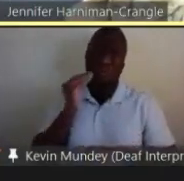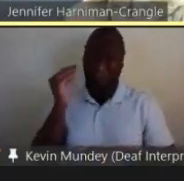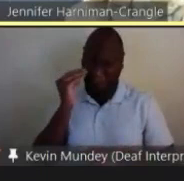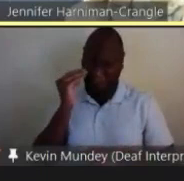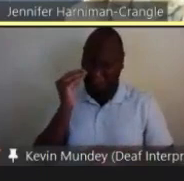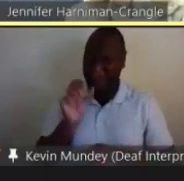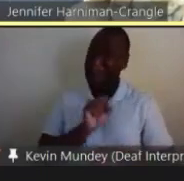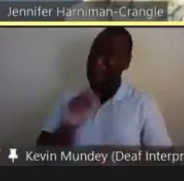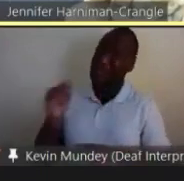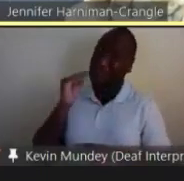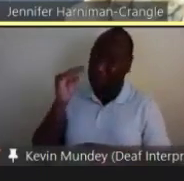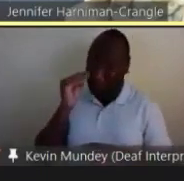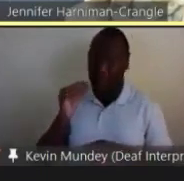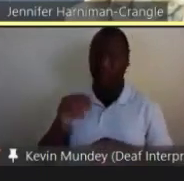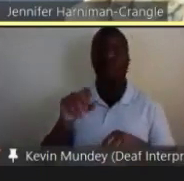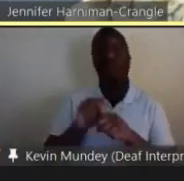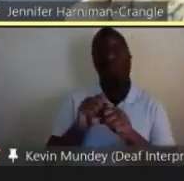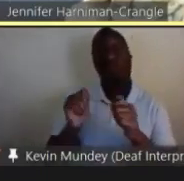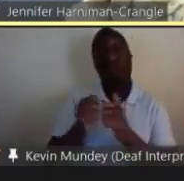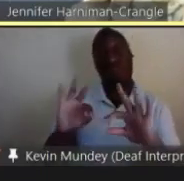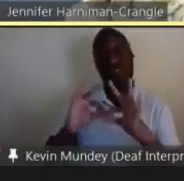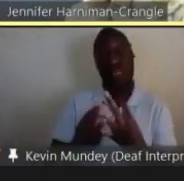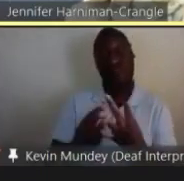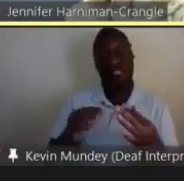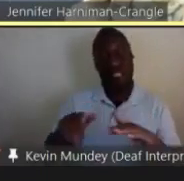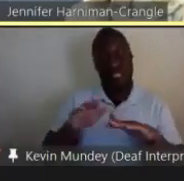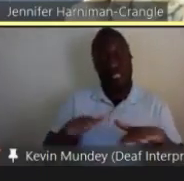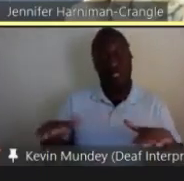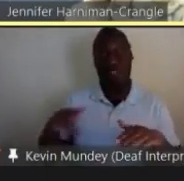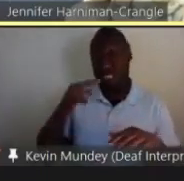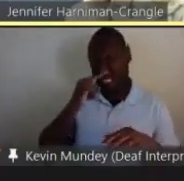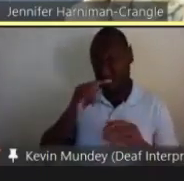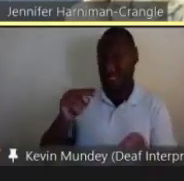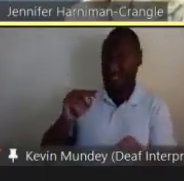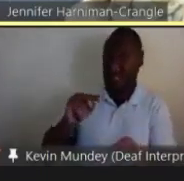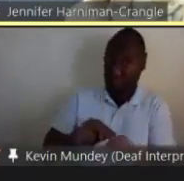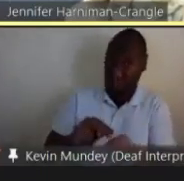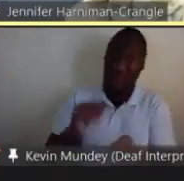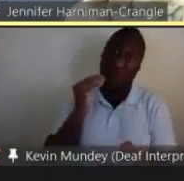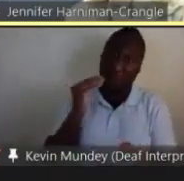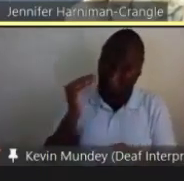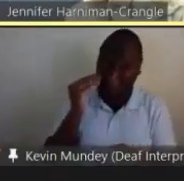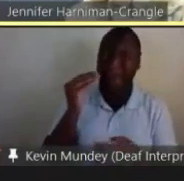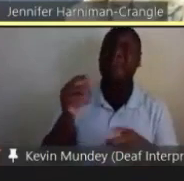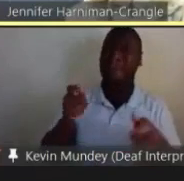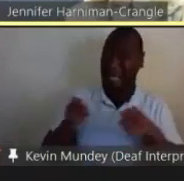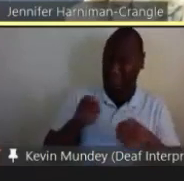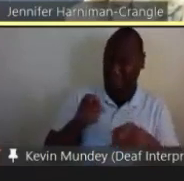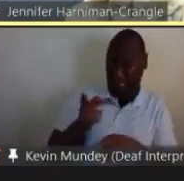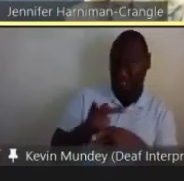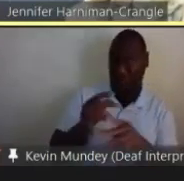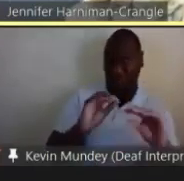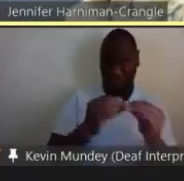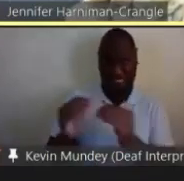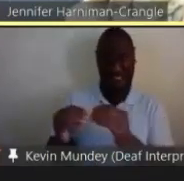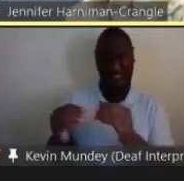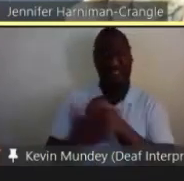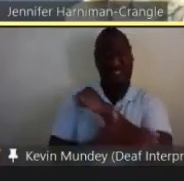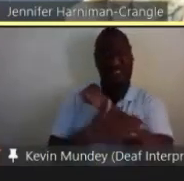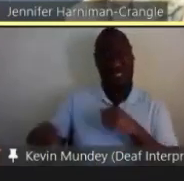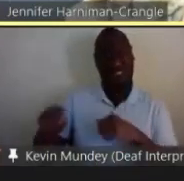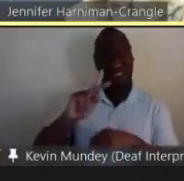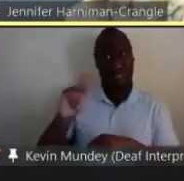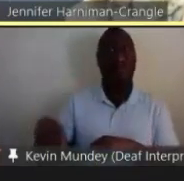families, pediatric nursing facilities, managed care organizations, county offices in Philadelphia,